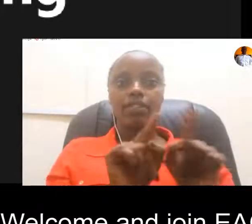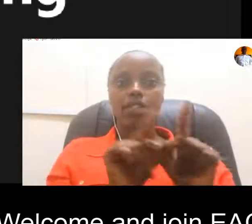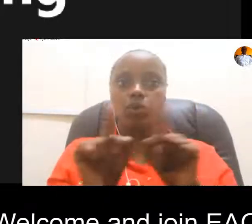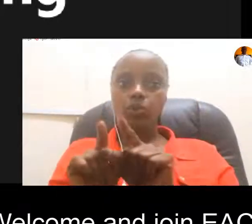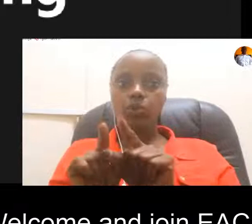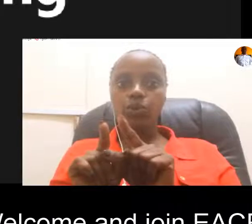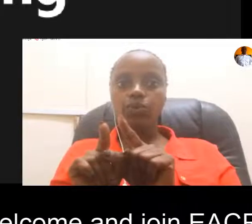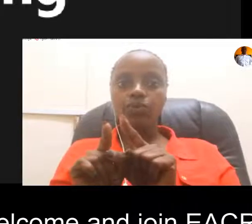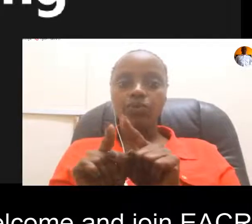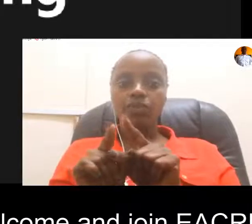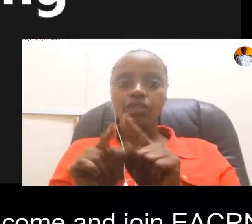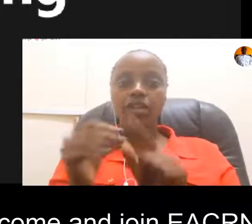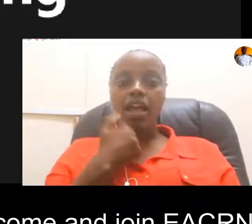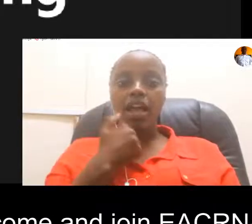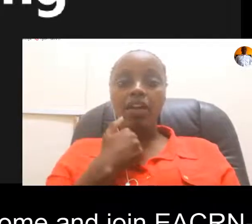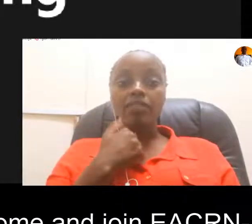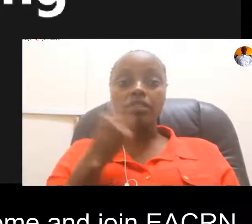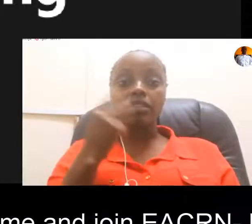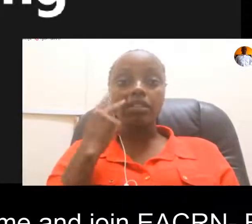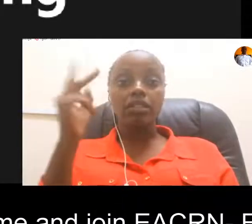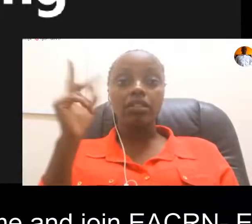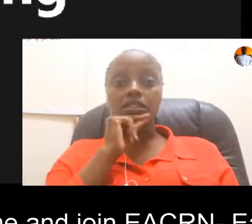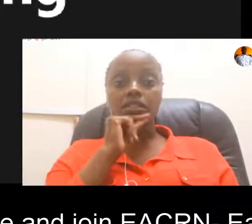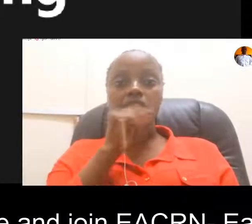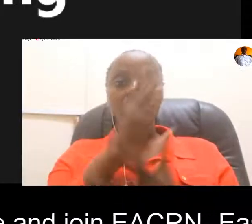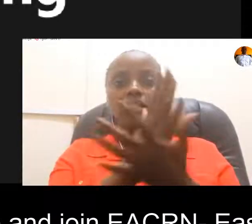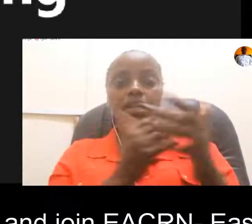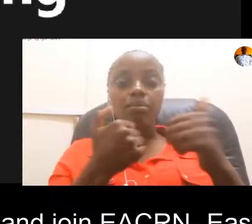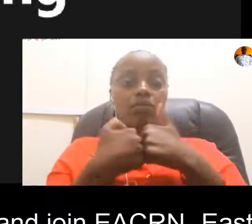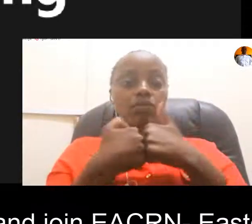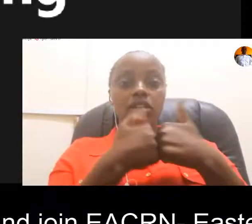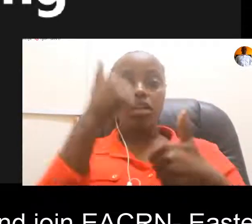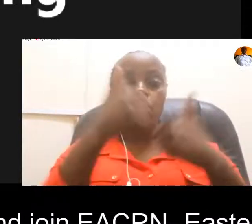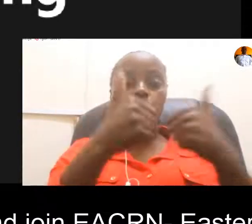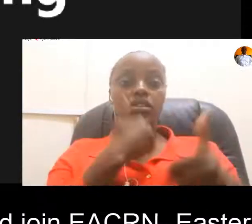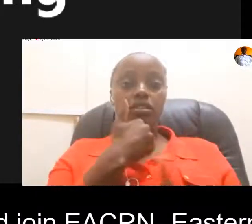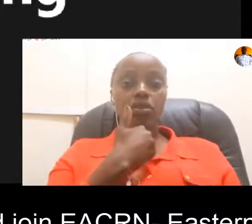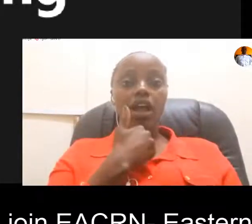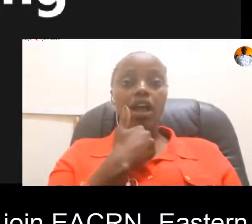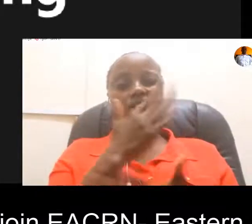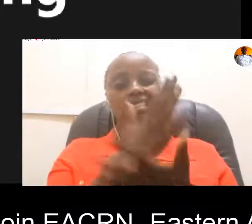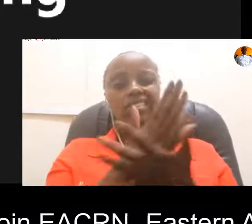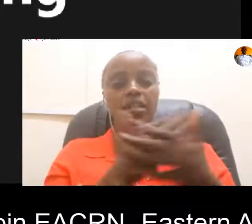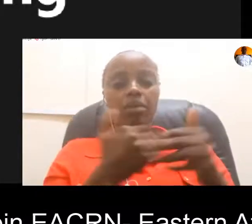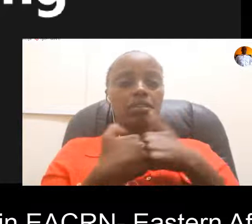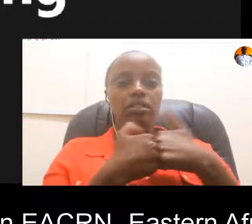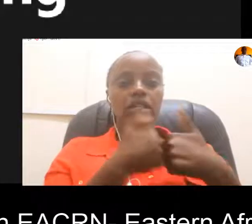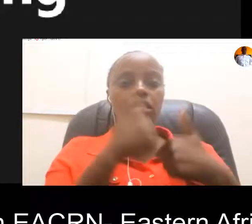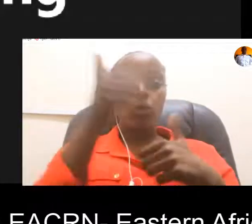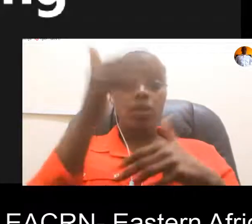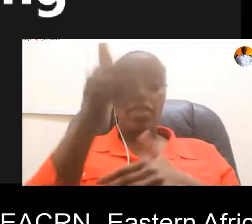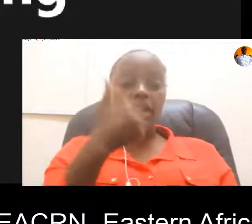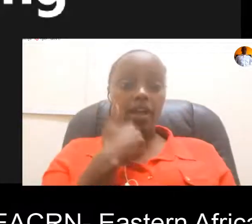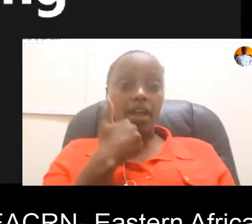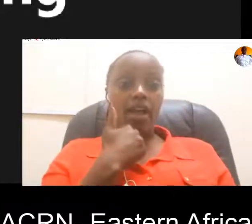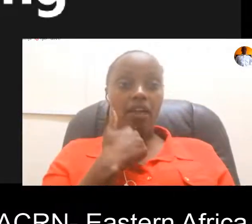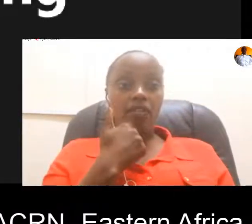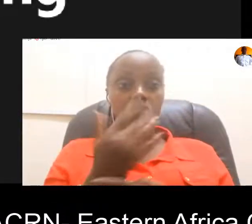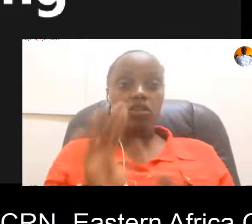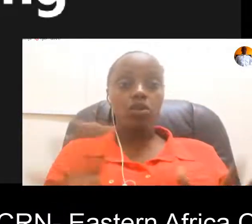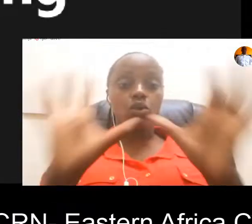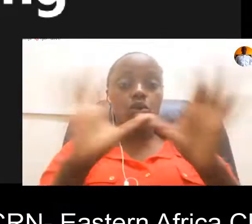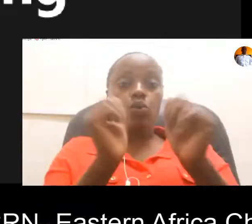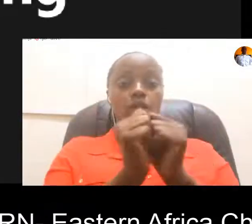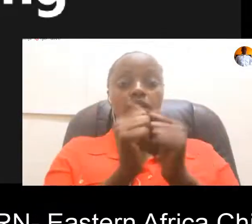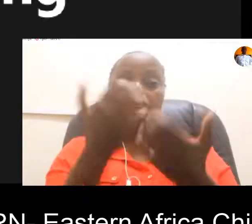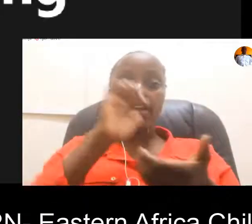We have all seen, some of the challenges that we have, some of the challenges that are there in regard to our engagement,